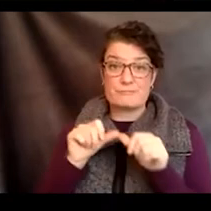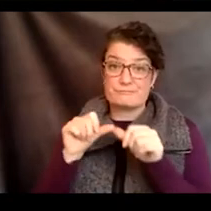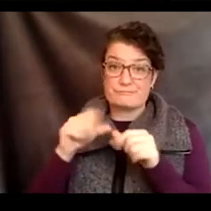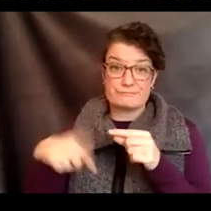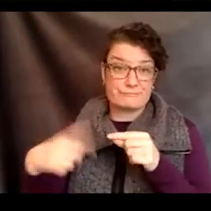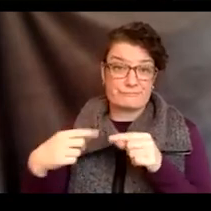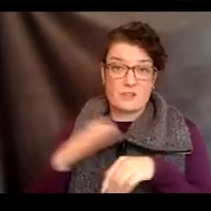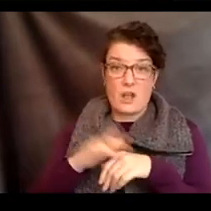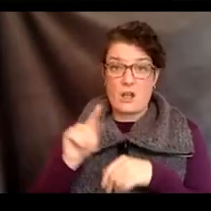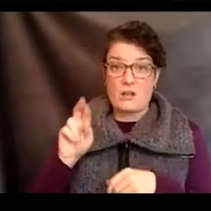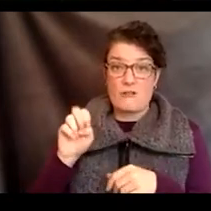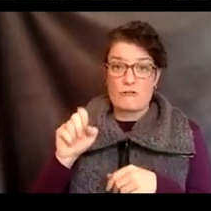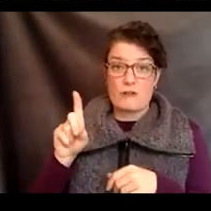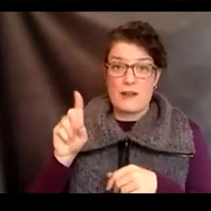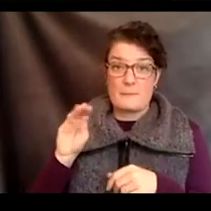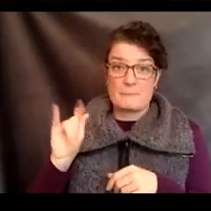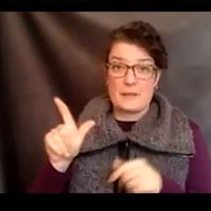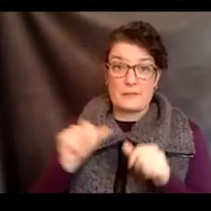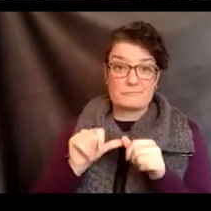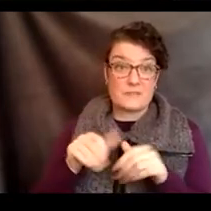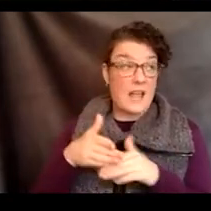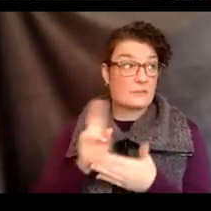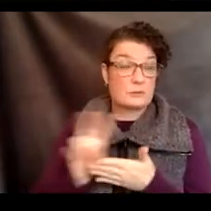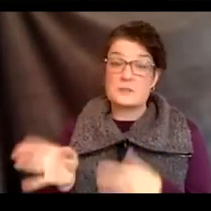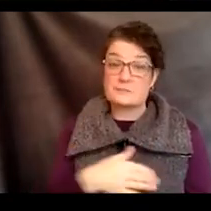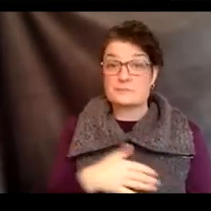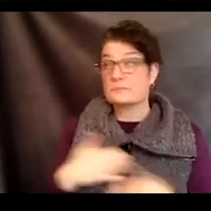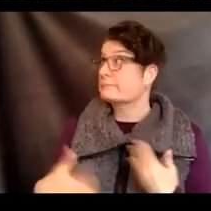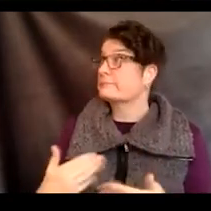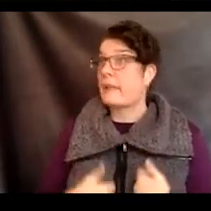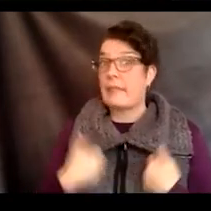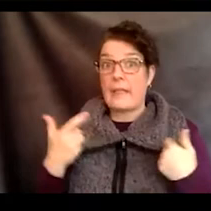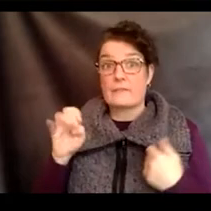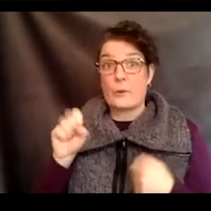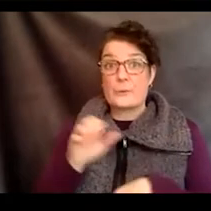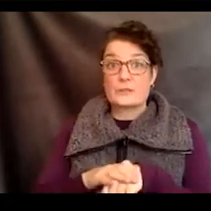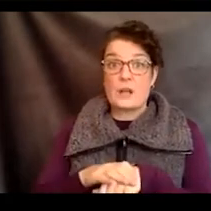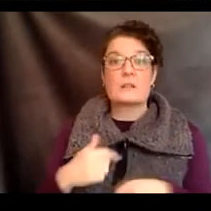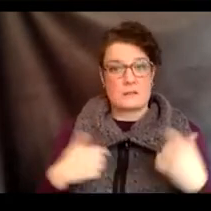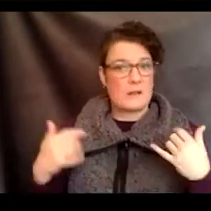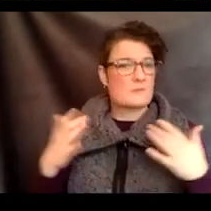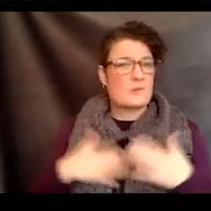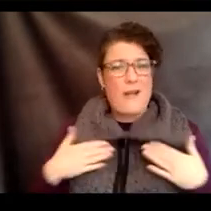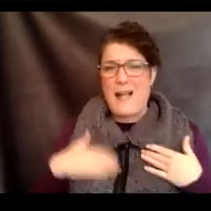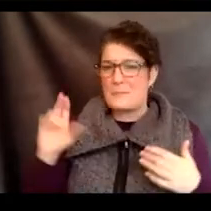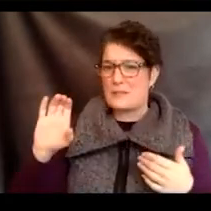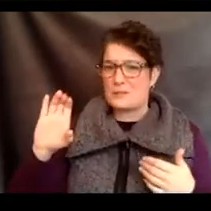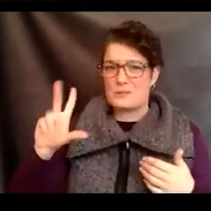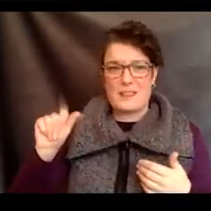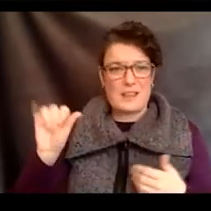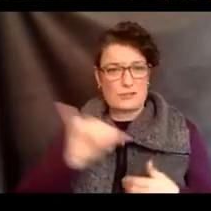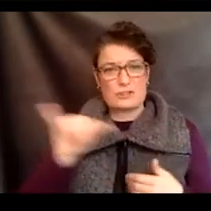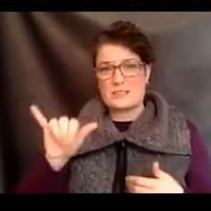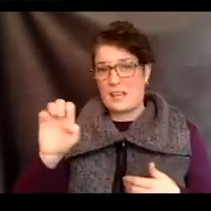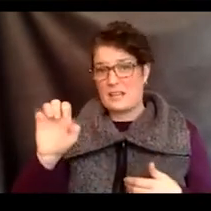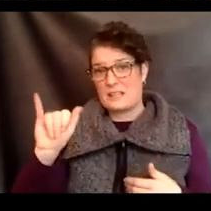just, that's fine. After 2 weeks, you know what, deal with it, like roll on, life goes on. I'm so happy with UCLA, just as Ian's happy with Emory. I